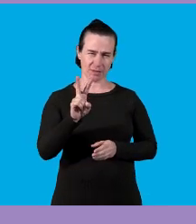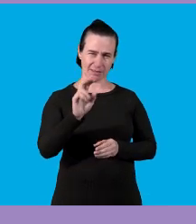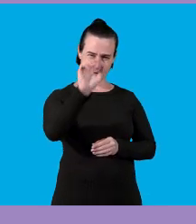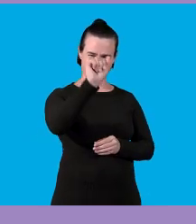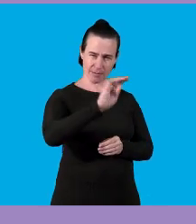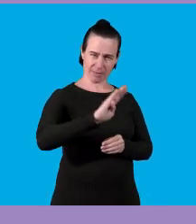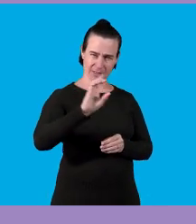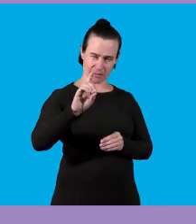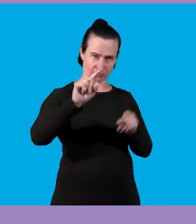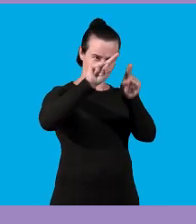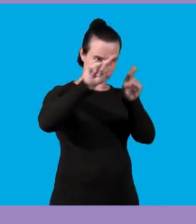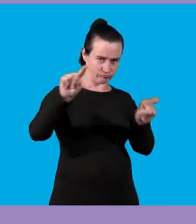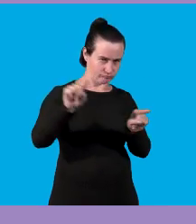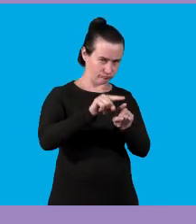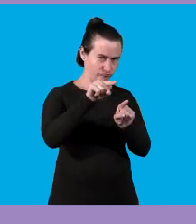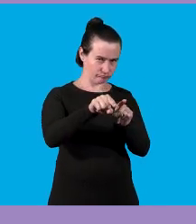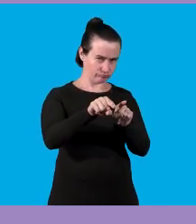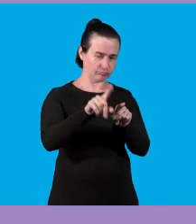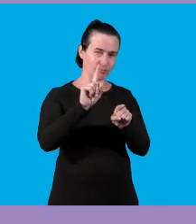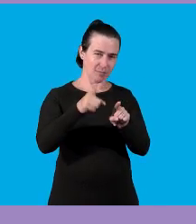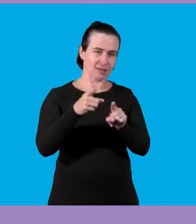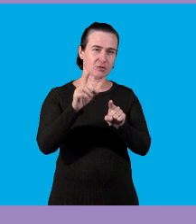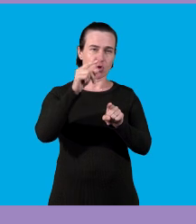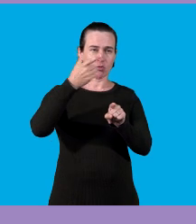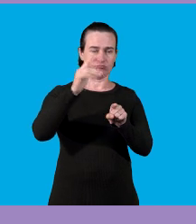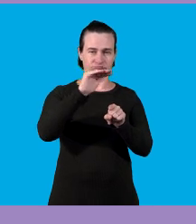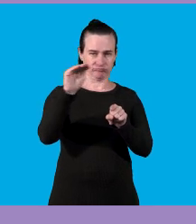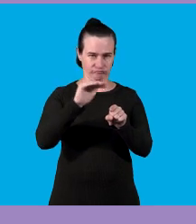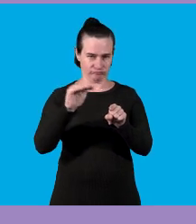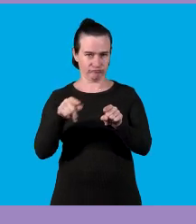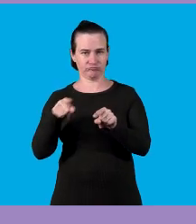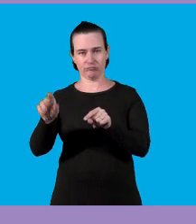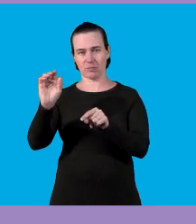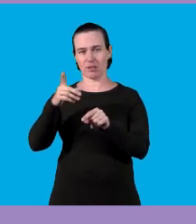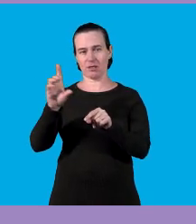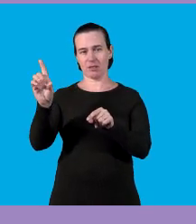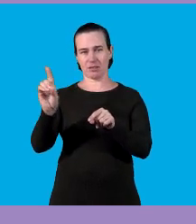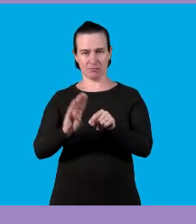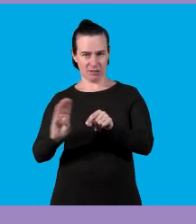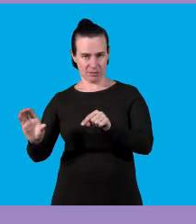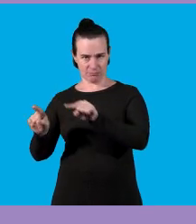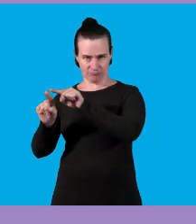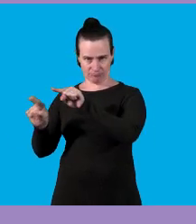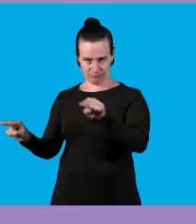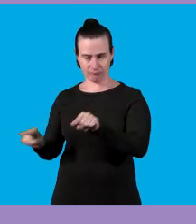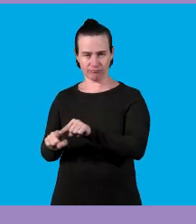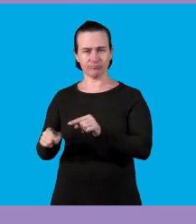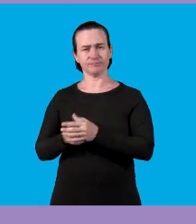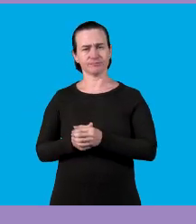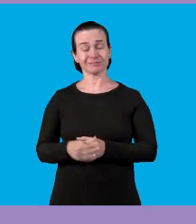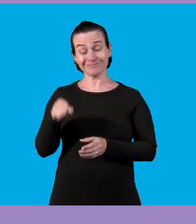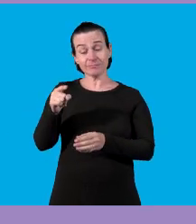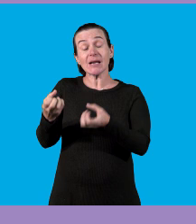that triangle there, is congruent to triangle BCD, which is that triangle there. What do we